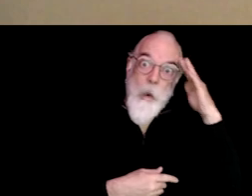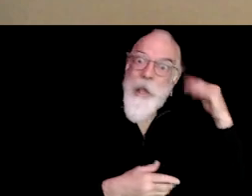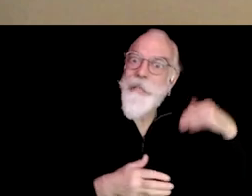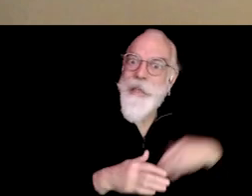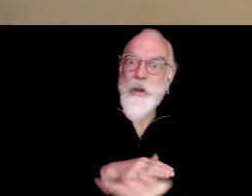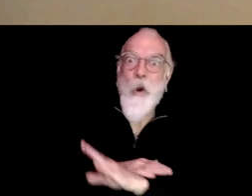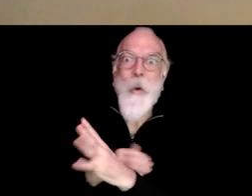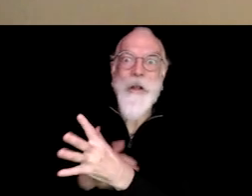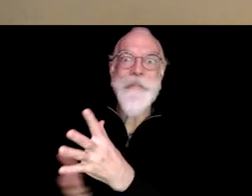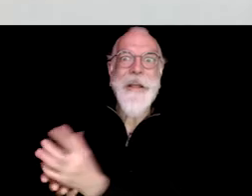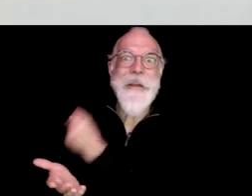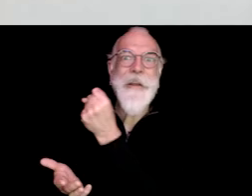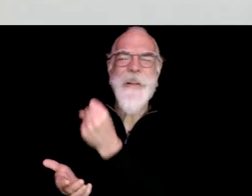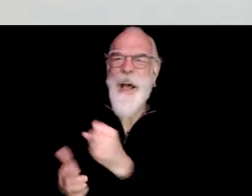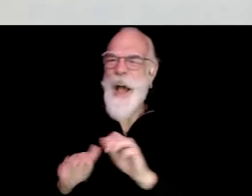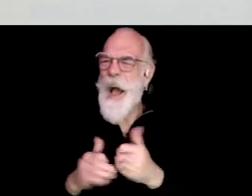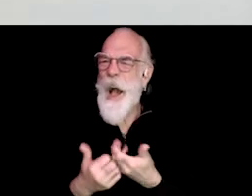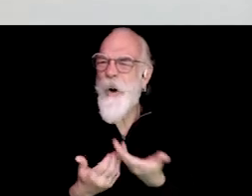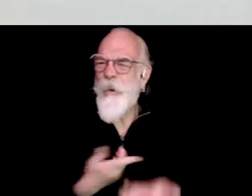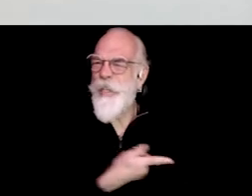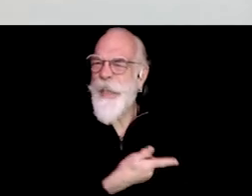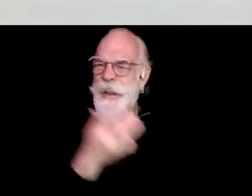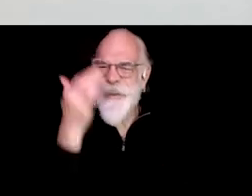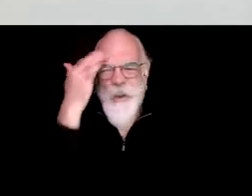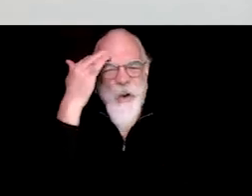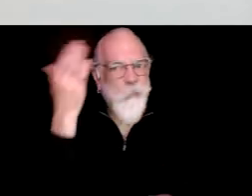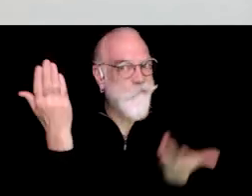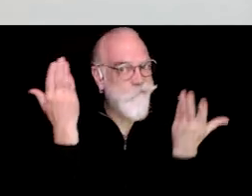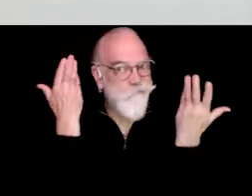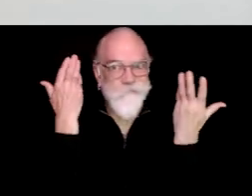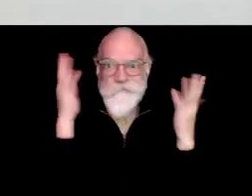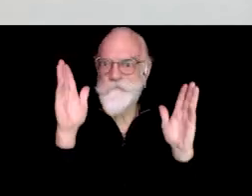I love because that story. I do too.